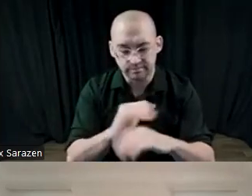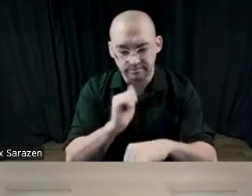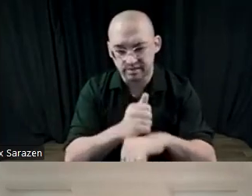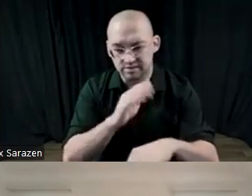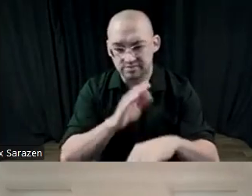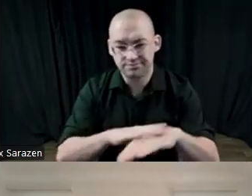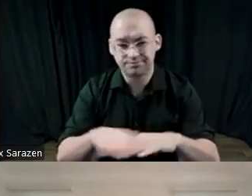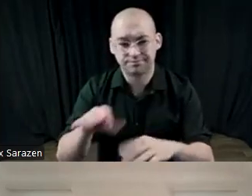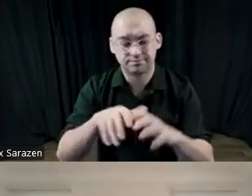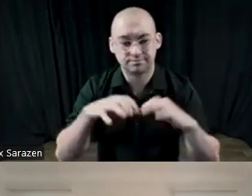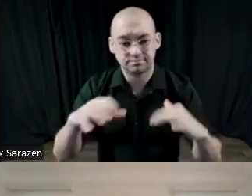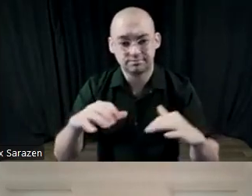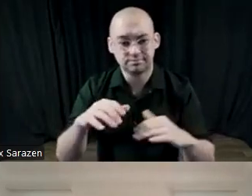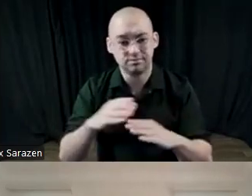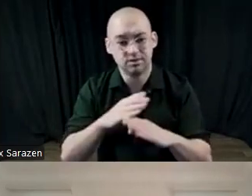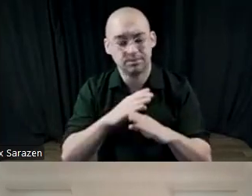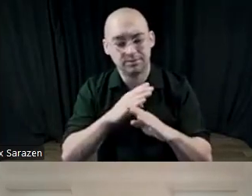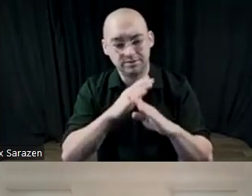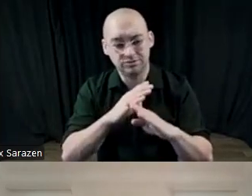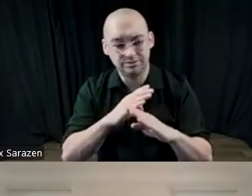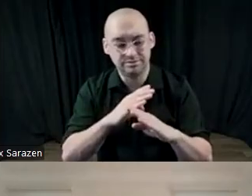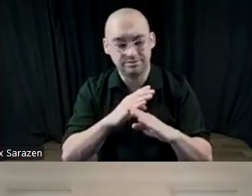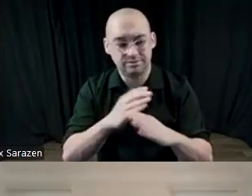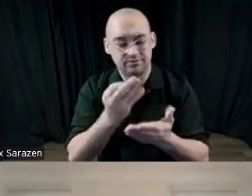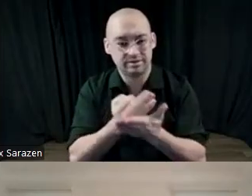to do with protection of financial